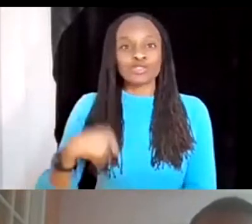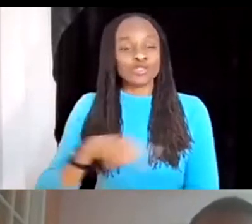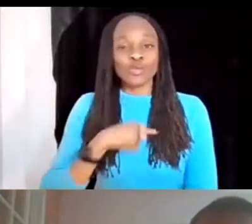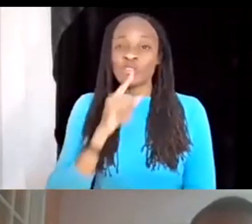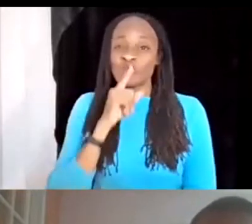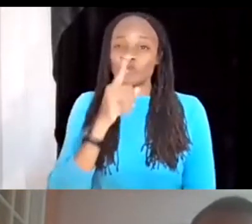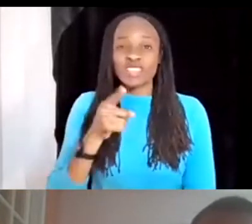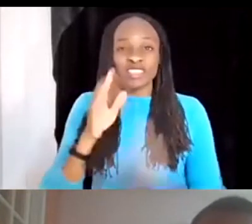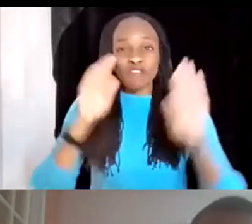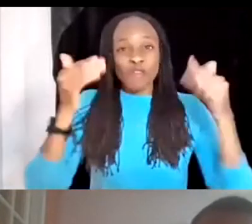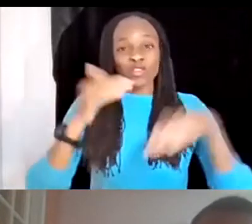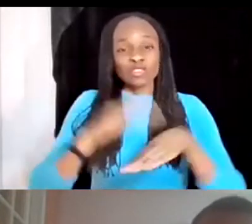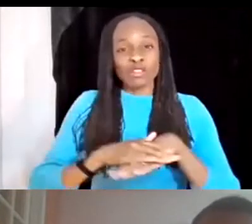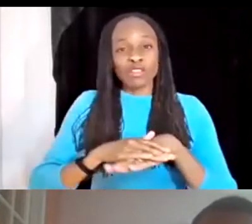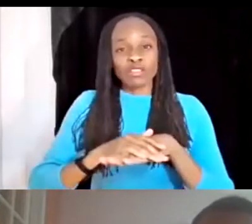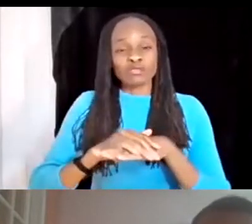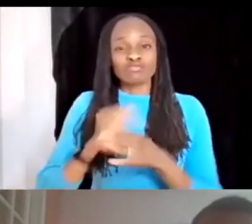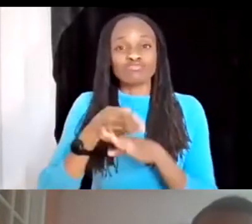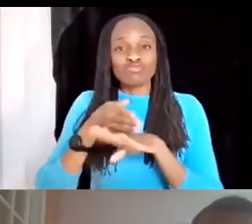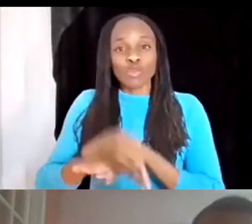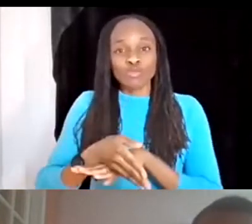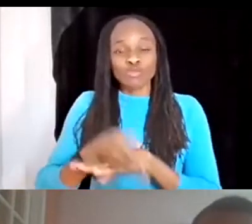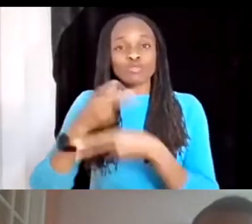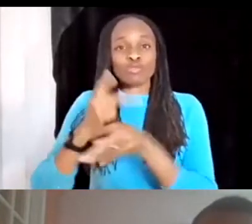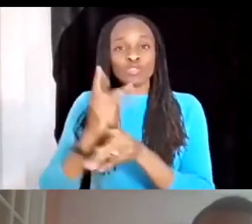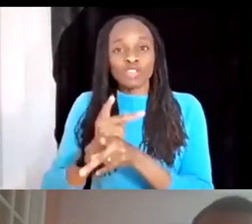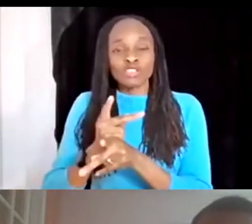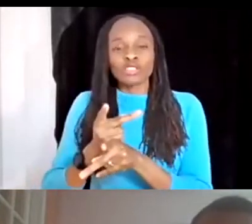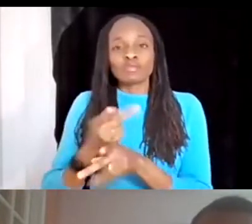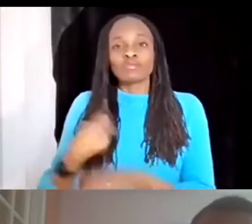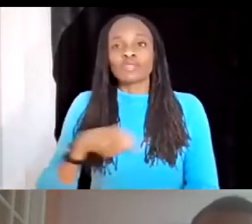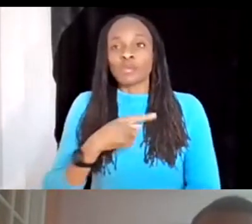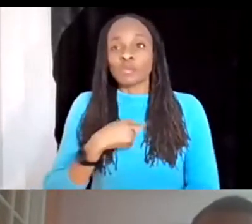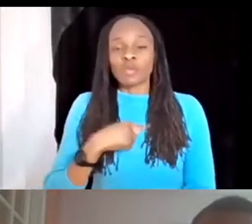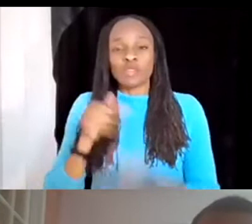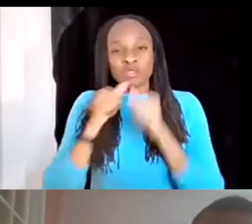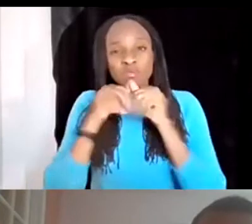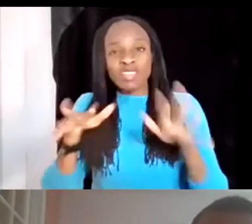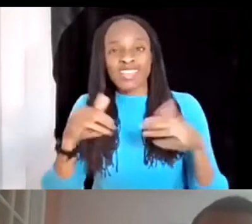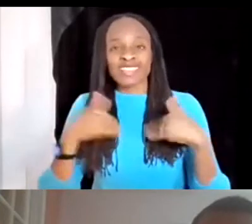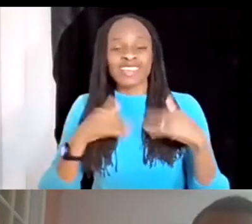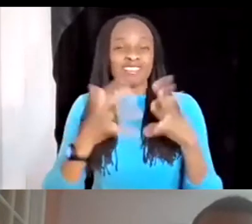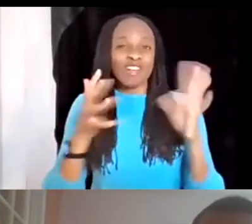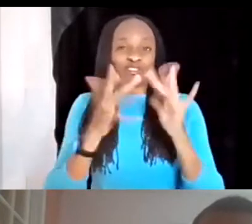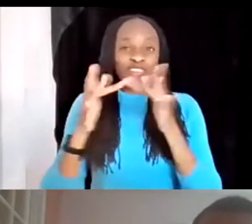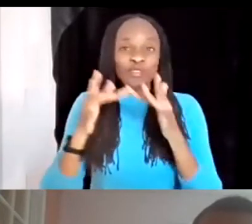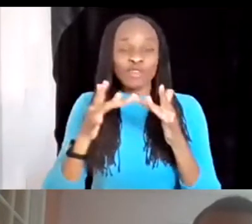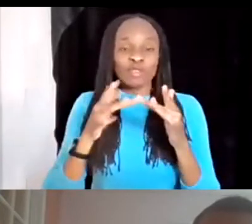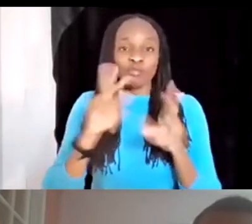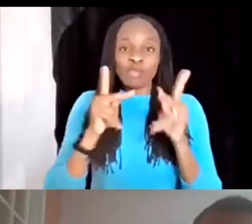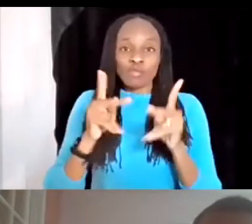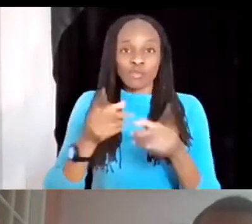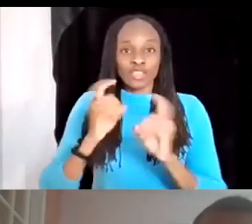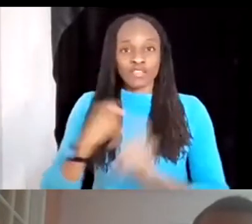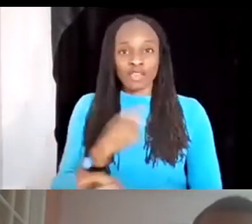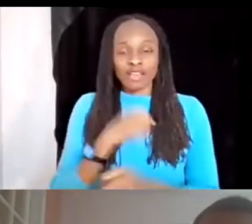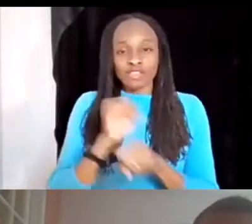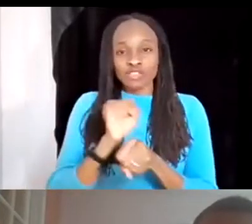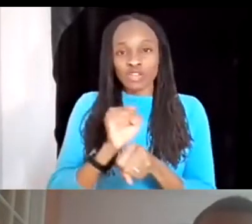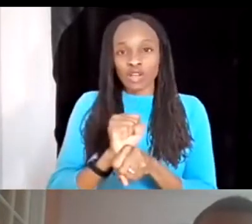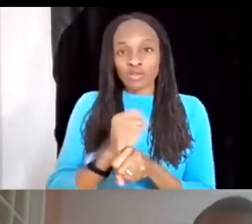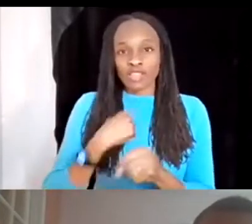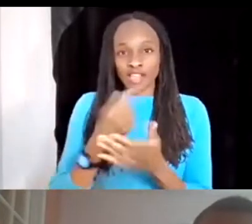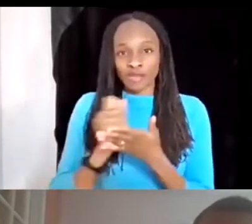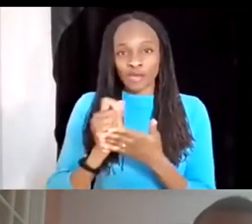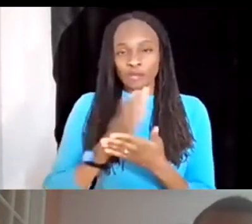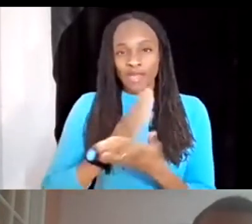post-production. We were blessed that we had networked so much at USC that people were giving us jobs. And at the side, I wrote my